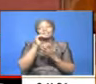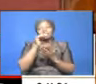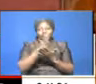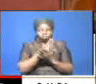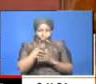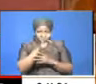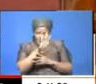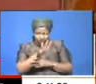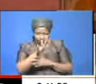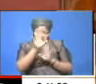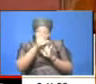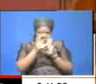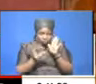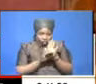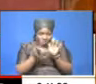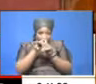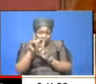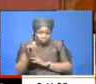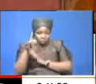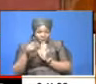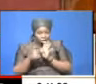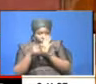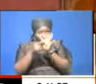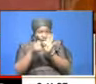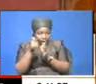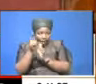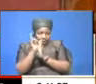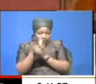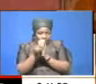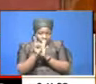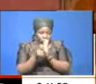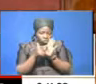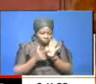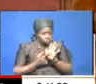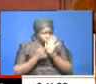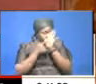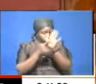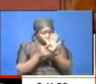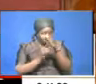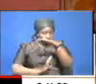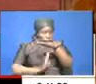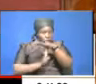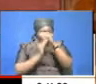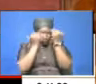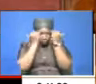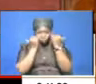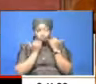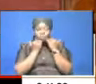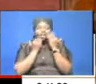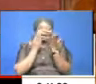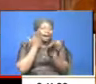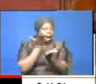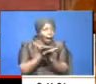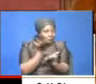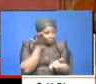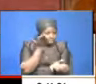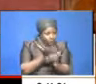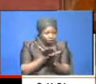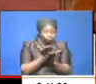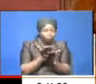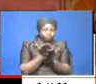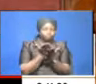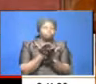to demonstrate that the Supreme Court appeal was brought to the attention of the